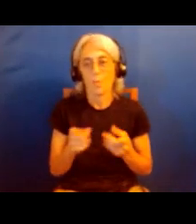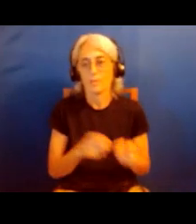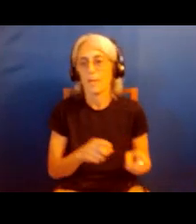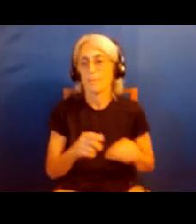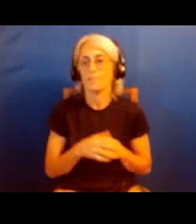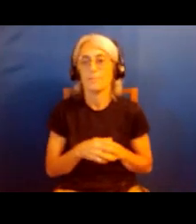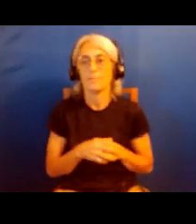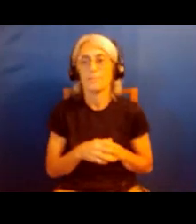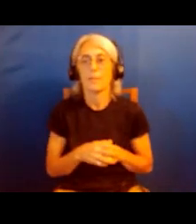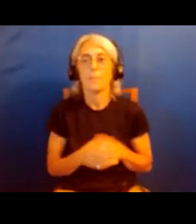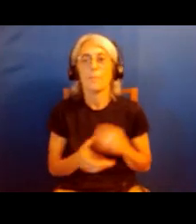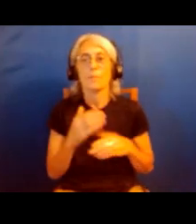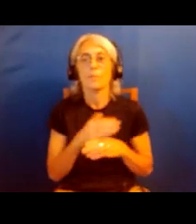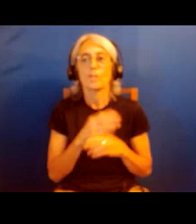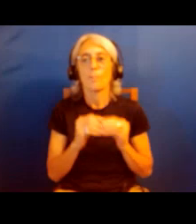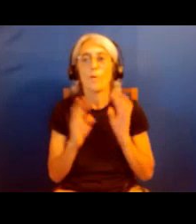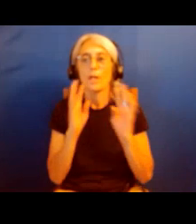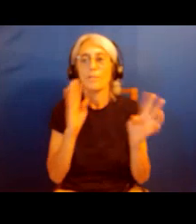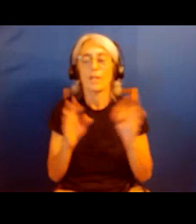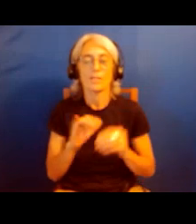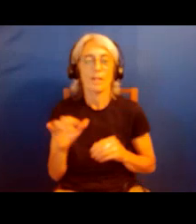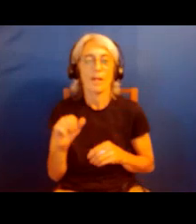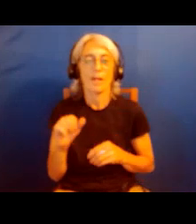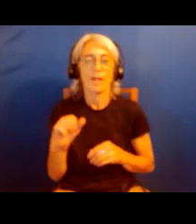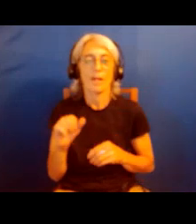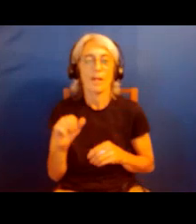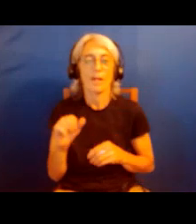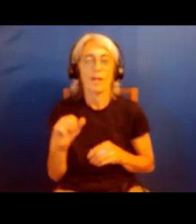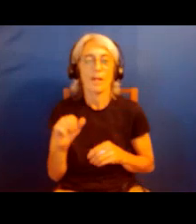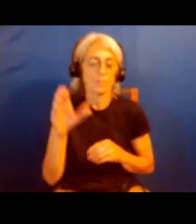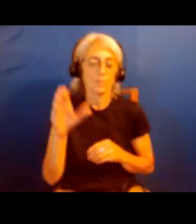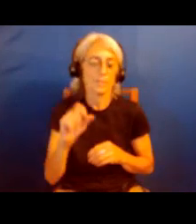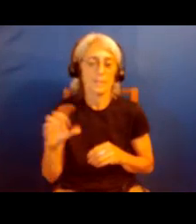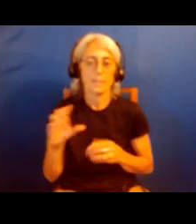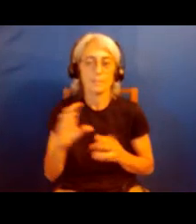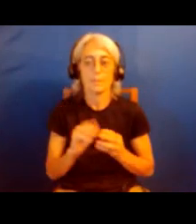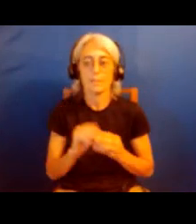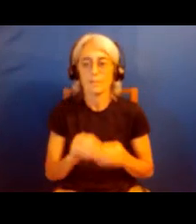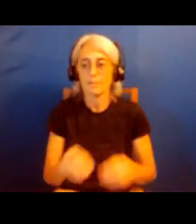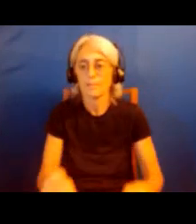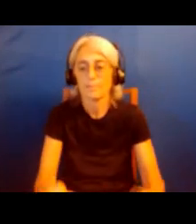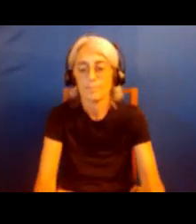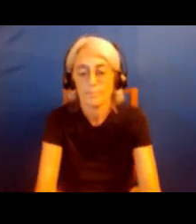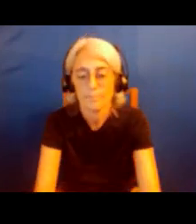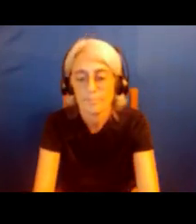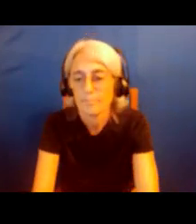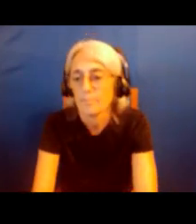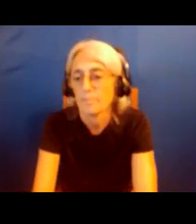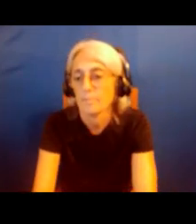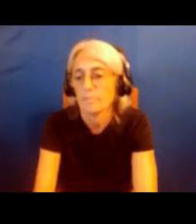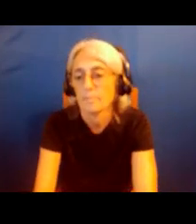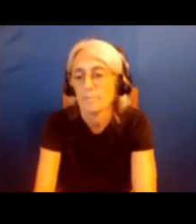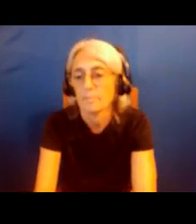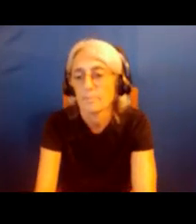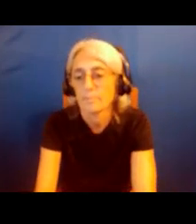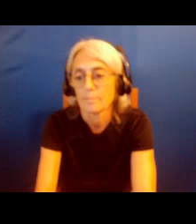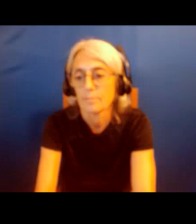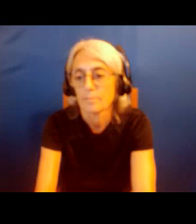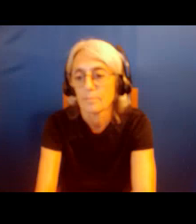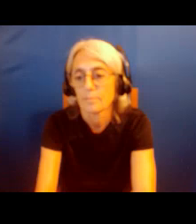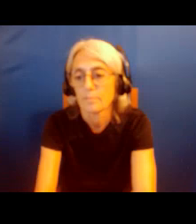more innovations like Spot at future CTC meetings. This robotic dog represents where